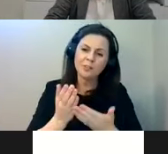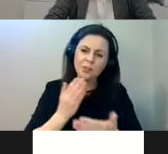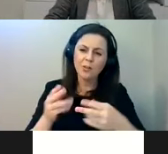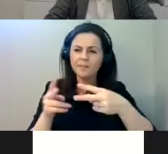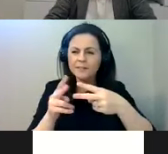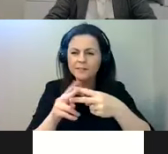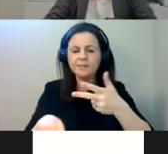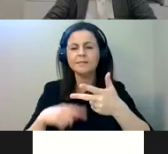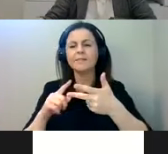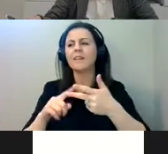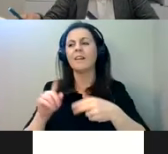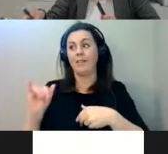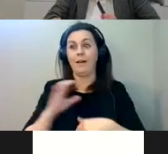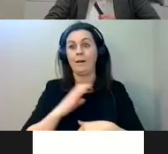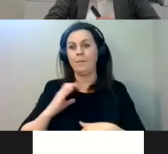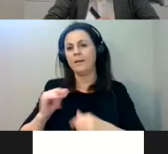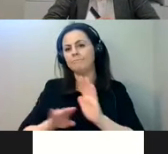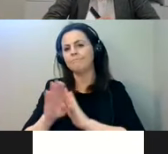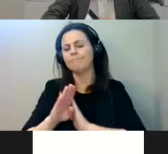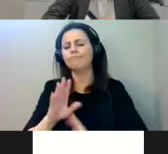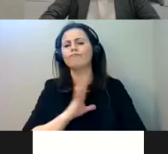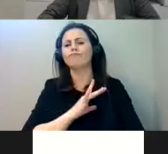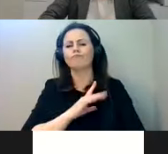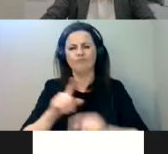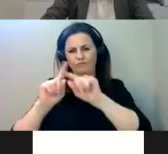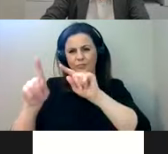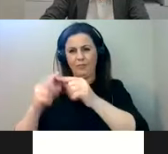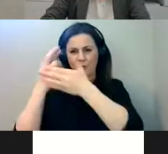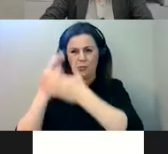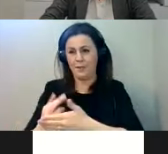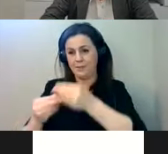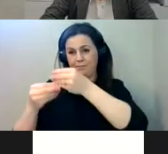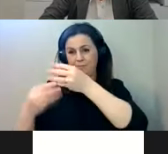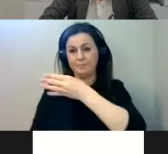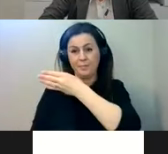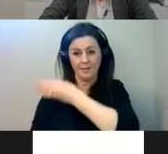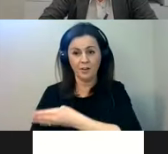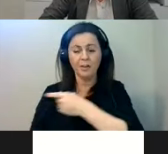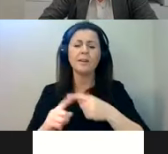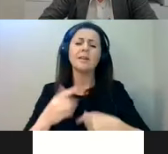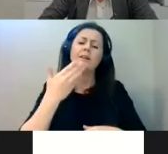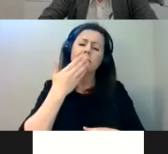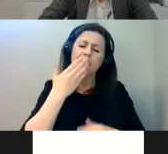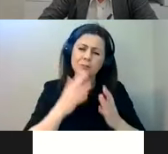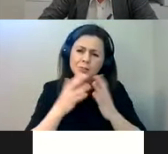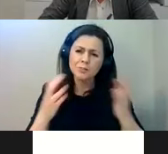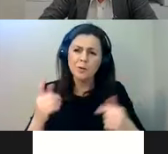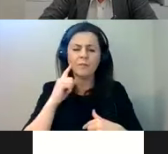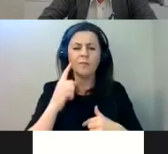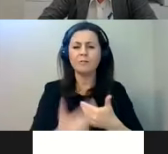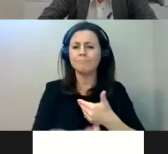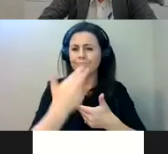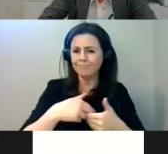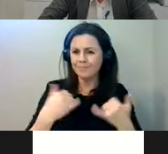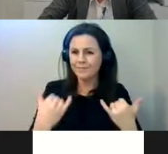developed, because they are great resources. So on behalf of everybody, I would like to thank you so much for taking the time today to join us and